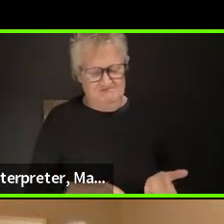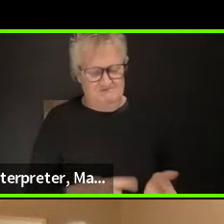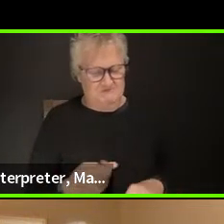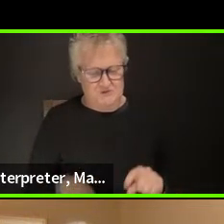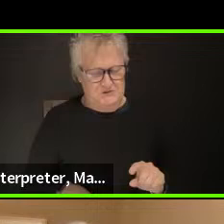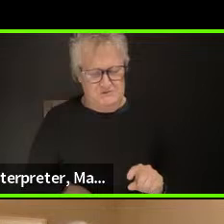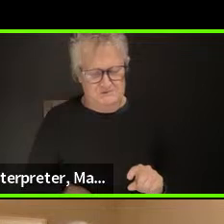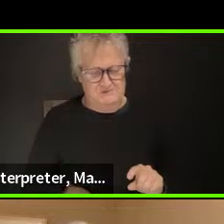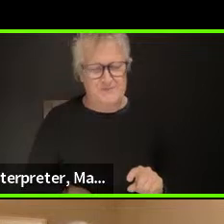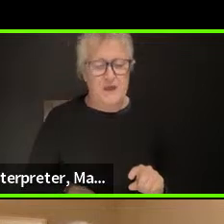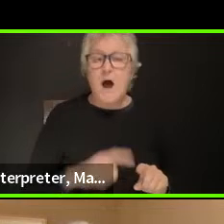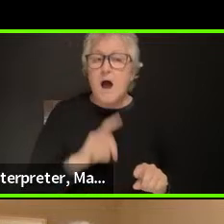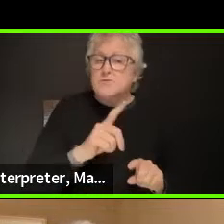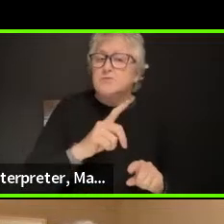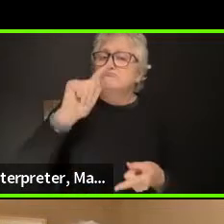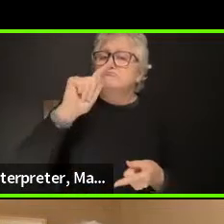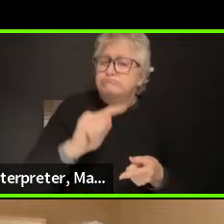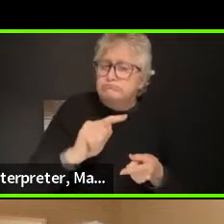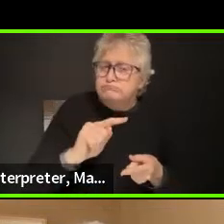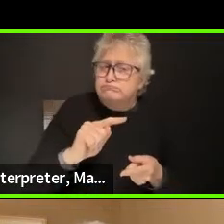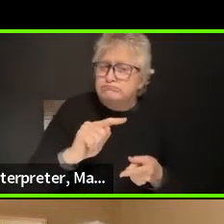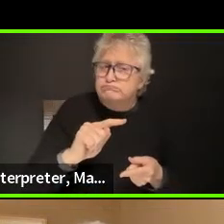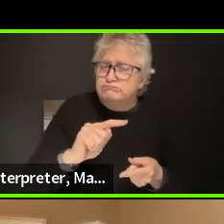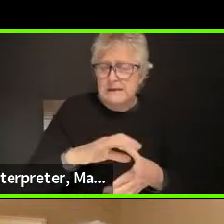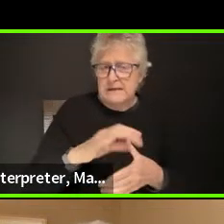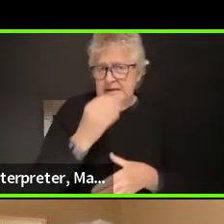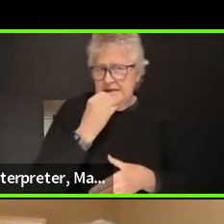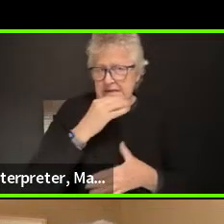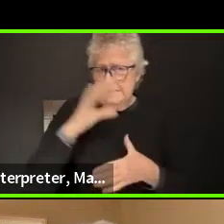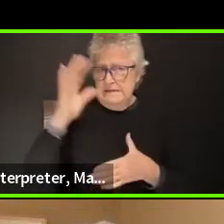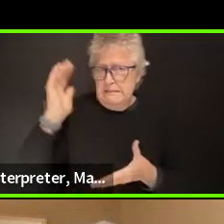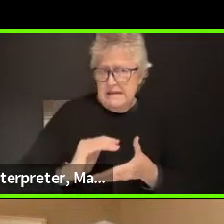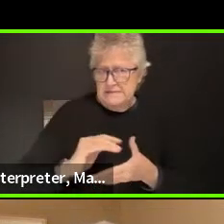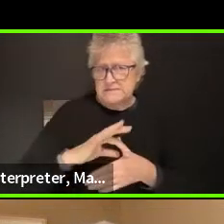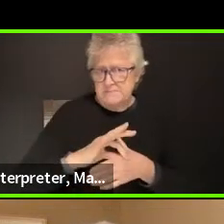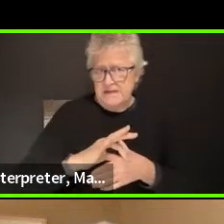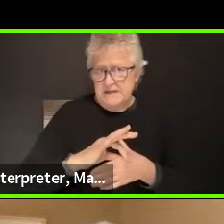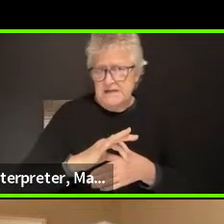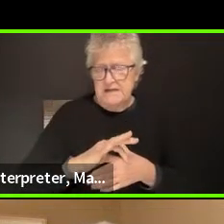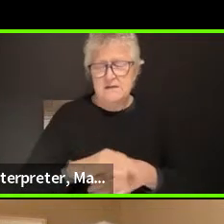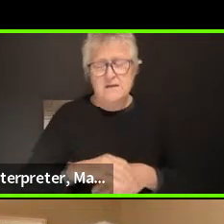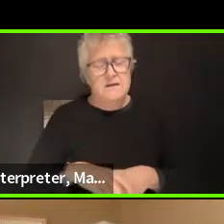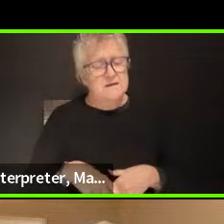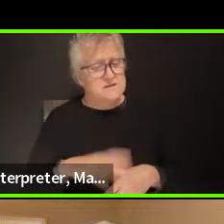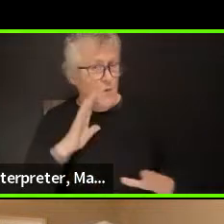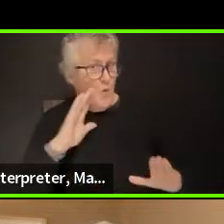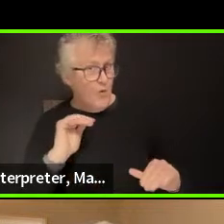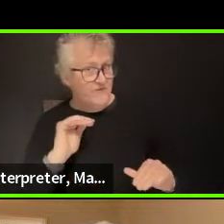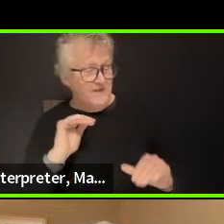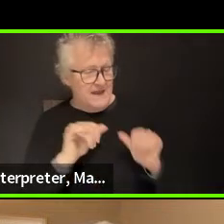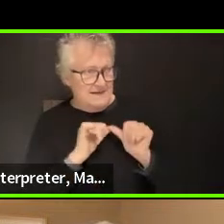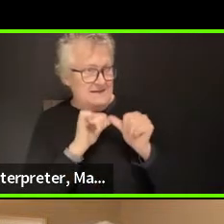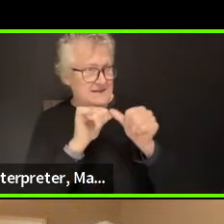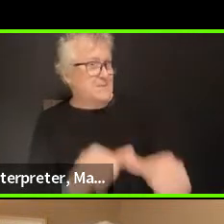and reducing other meats to try to help the environment. So hopefully I can keep it up. All right,